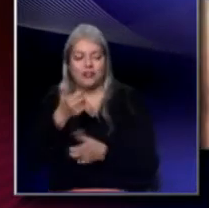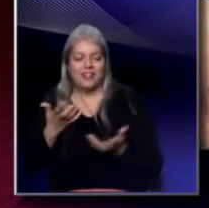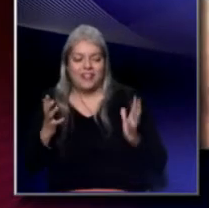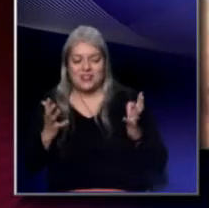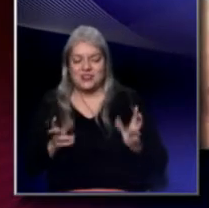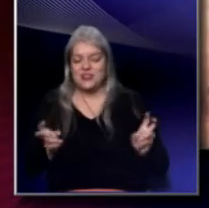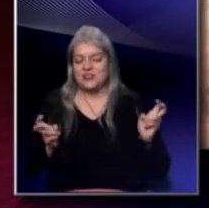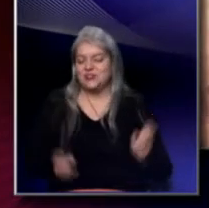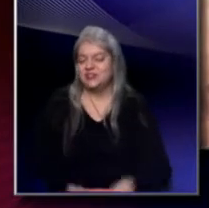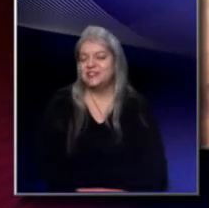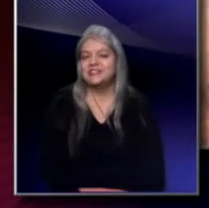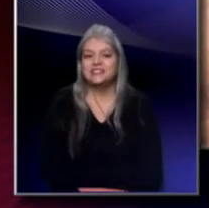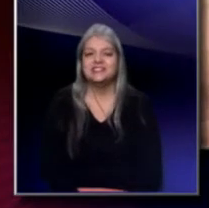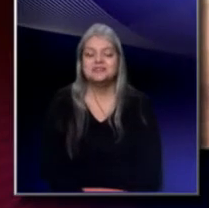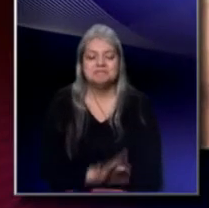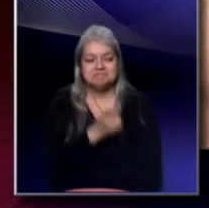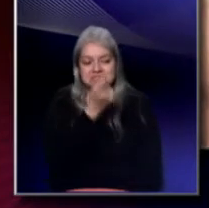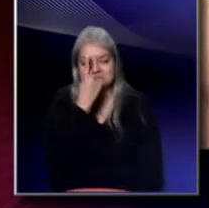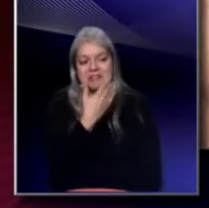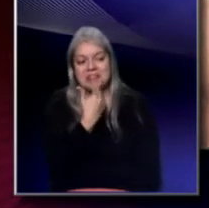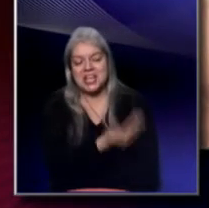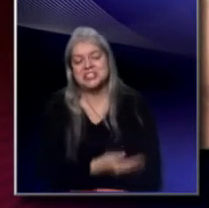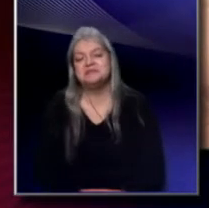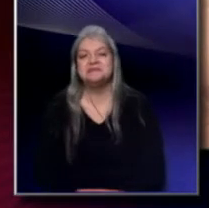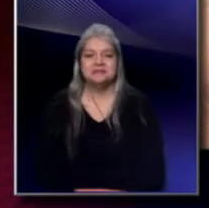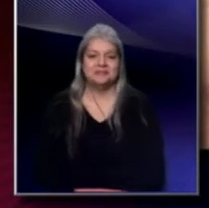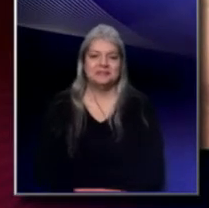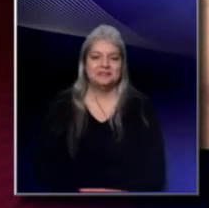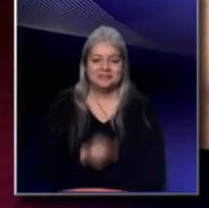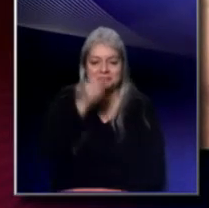it. Thank you.